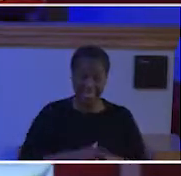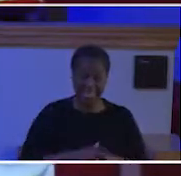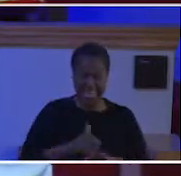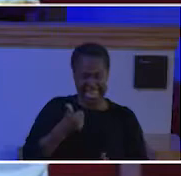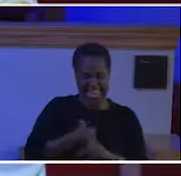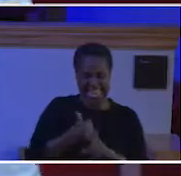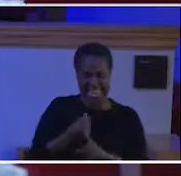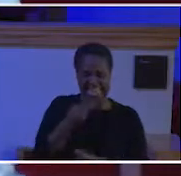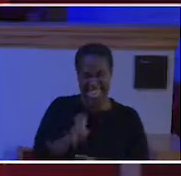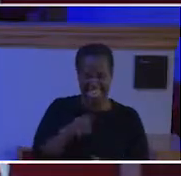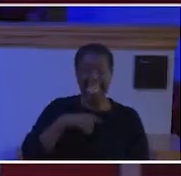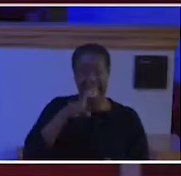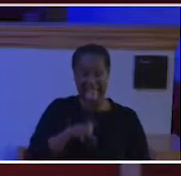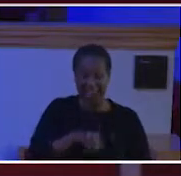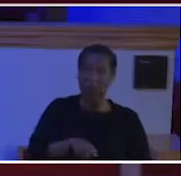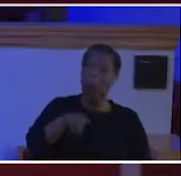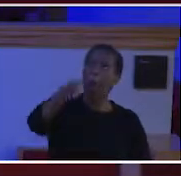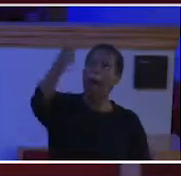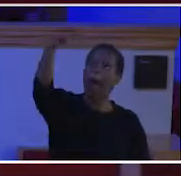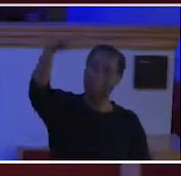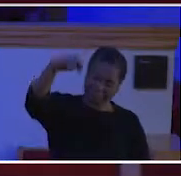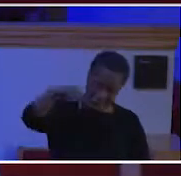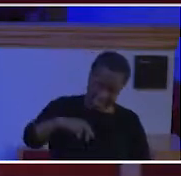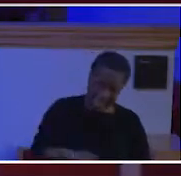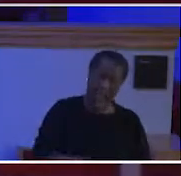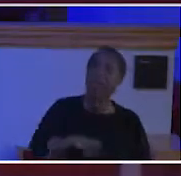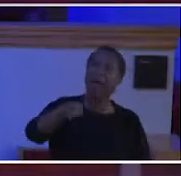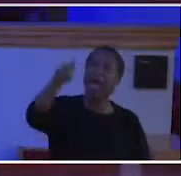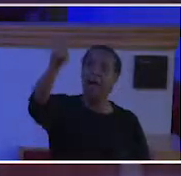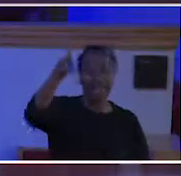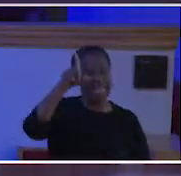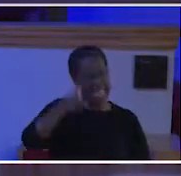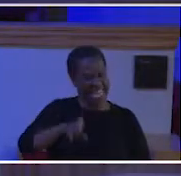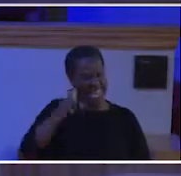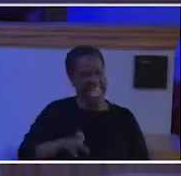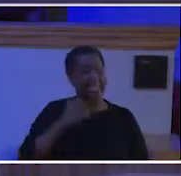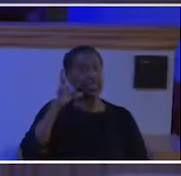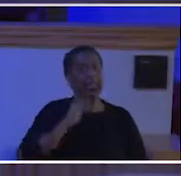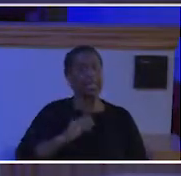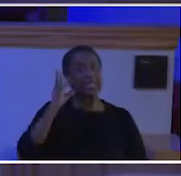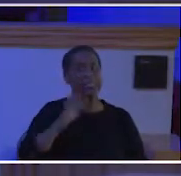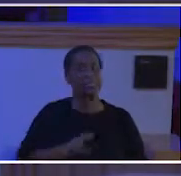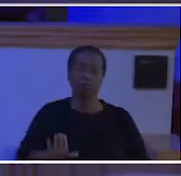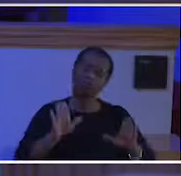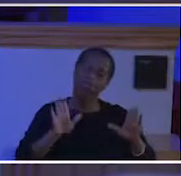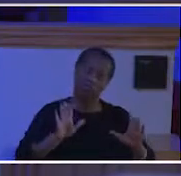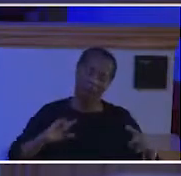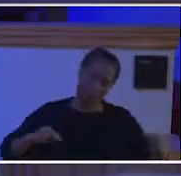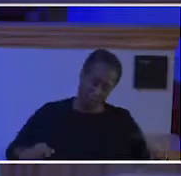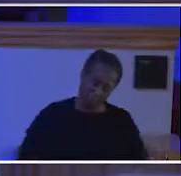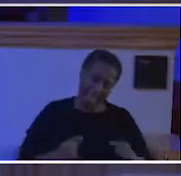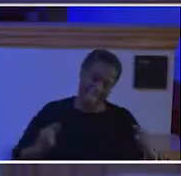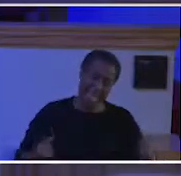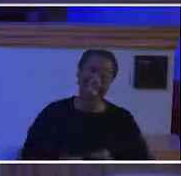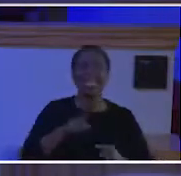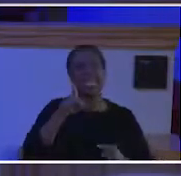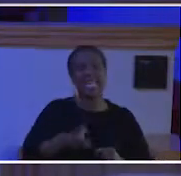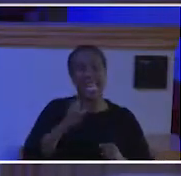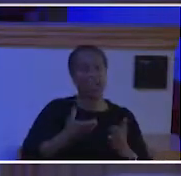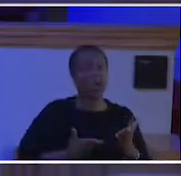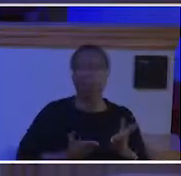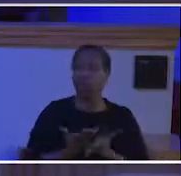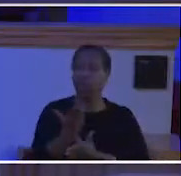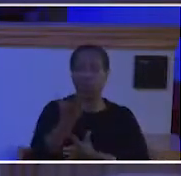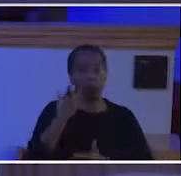he had to go up and down the mountain. He had to experience great pain. He had to go through